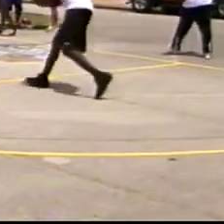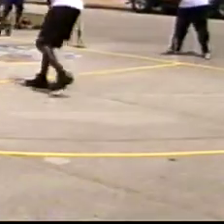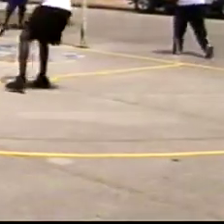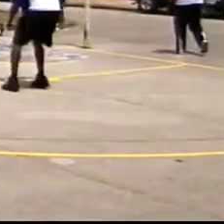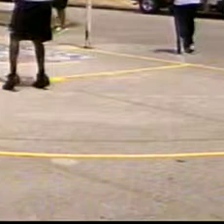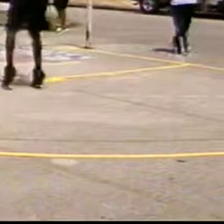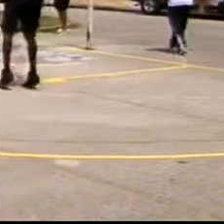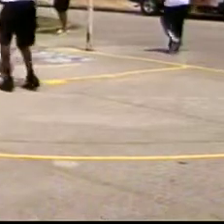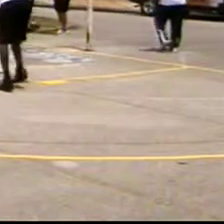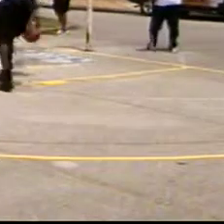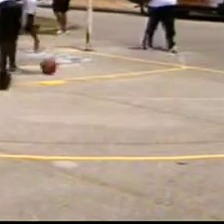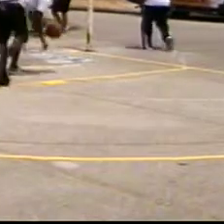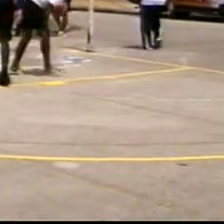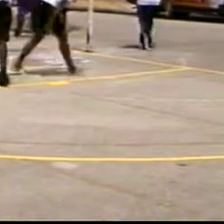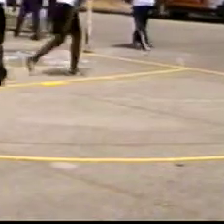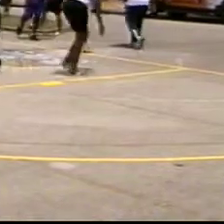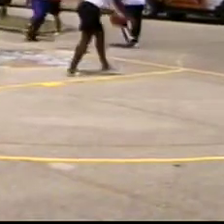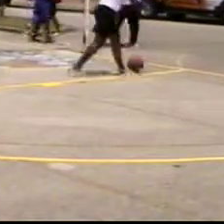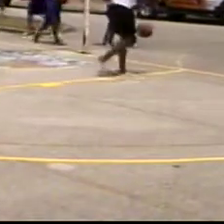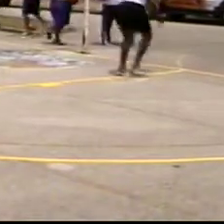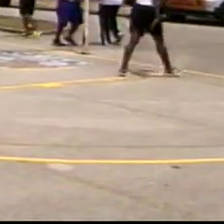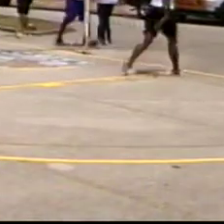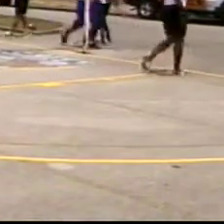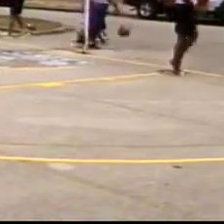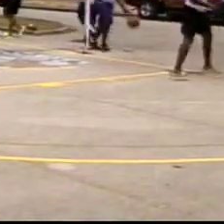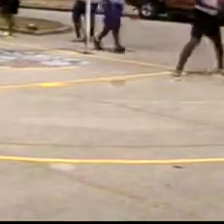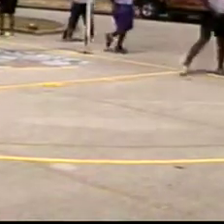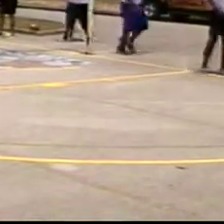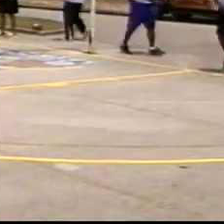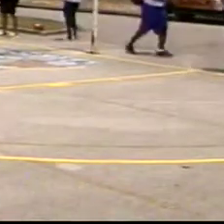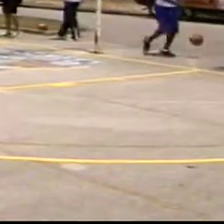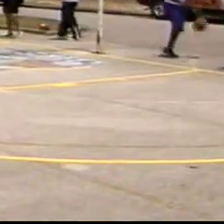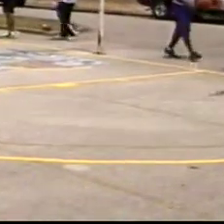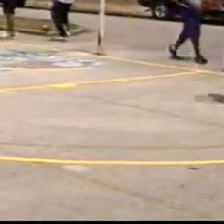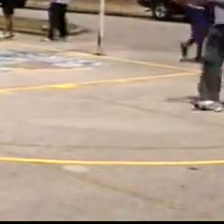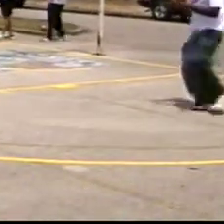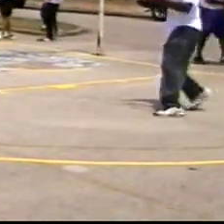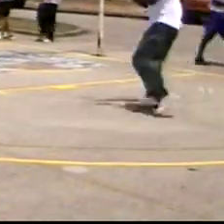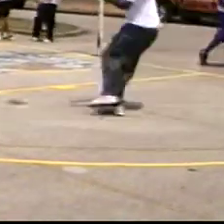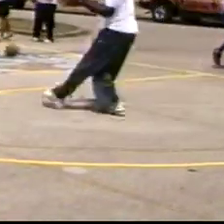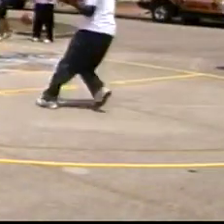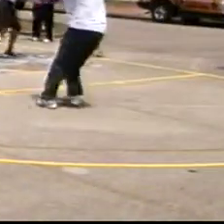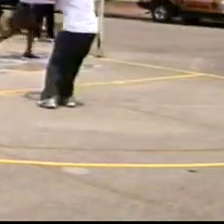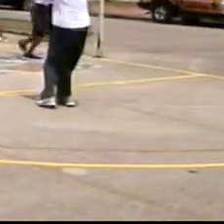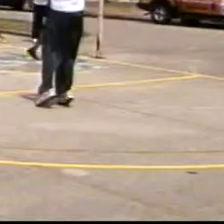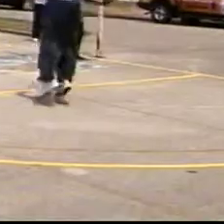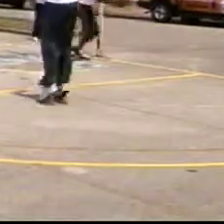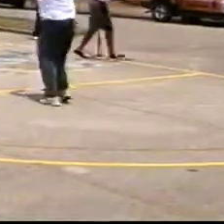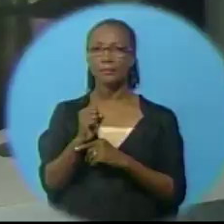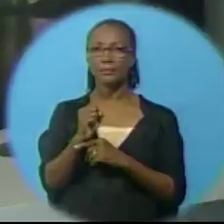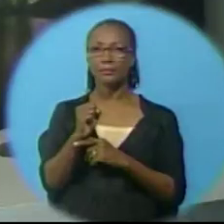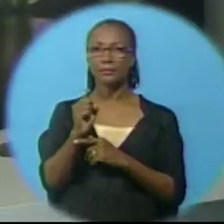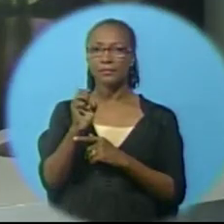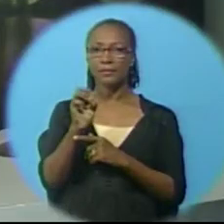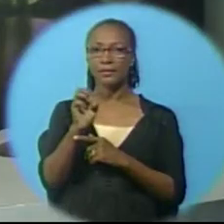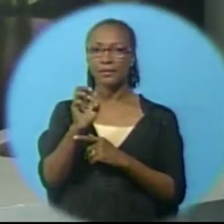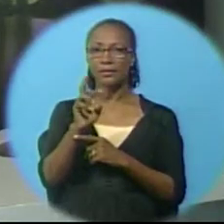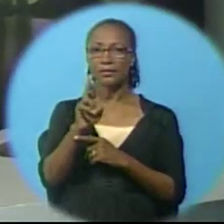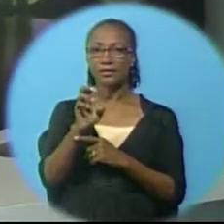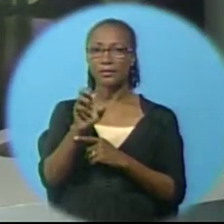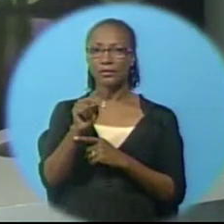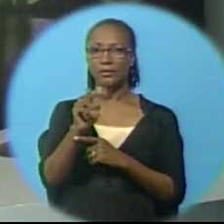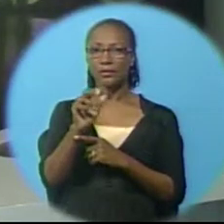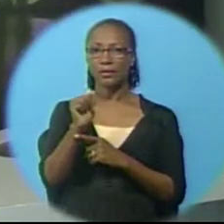will now switch focus to the young players over the next 2 days. Marsha Boyce, CBC Sports. Well,